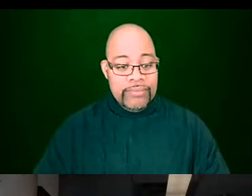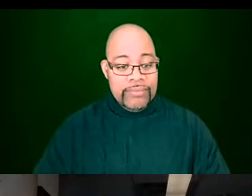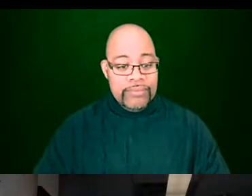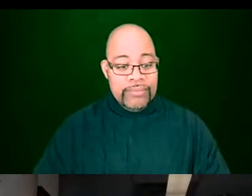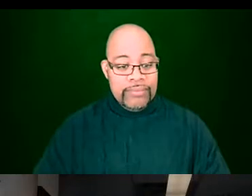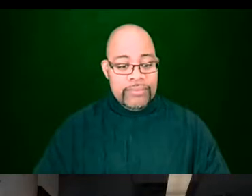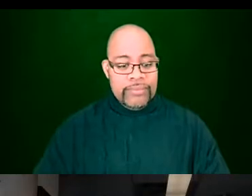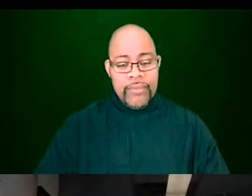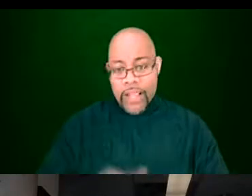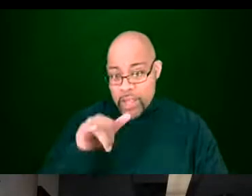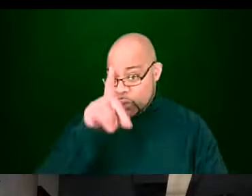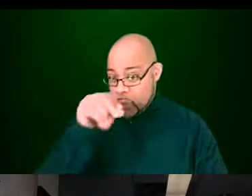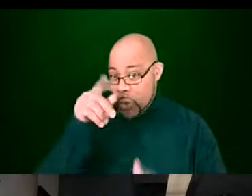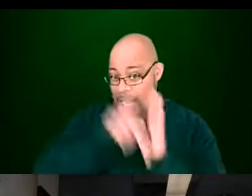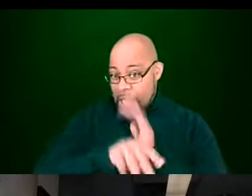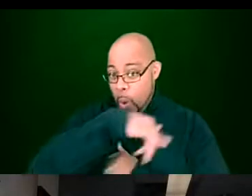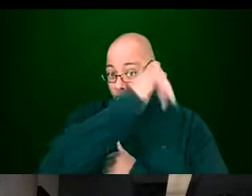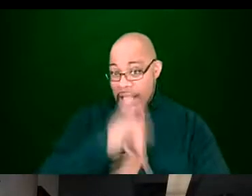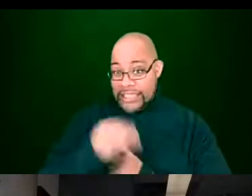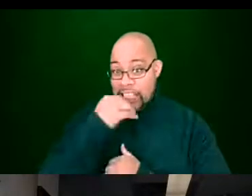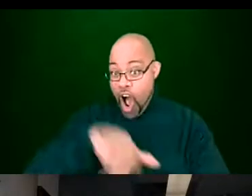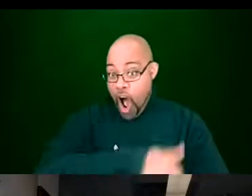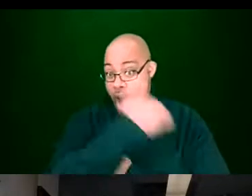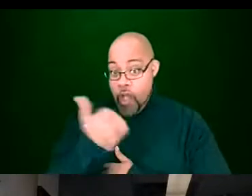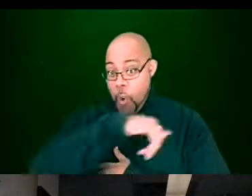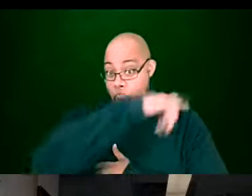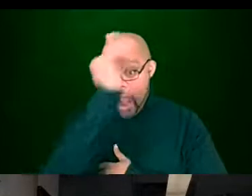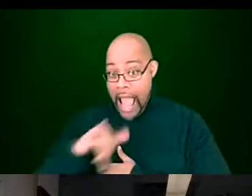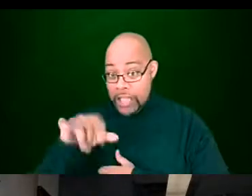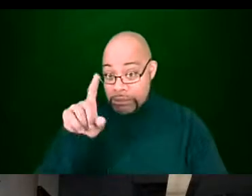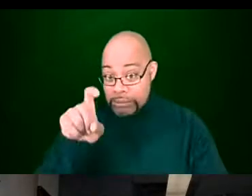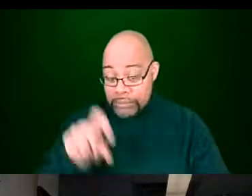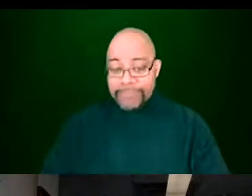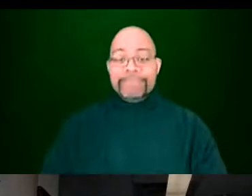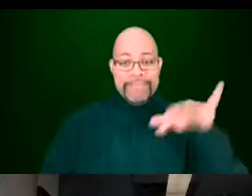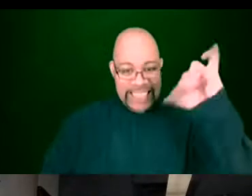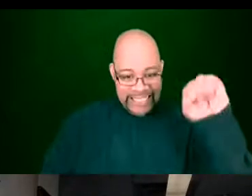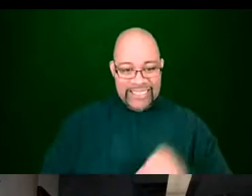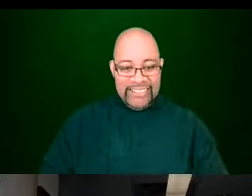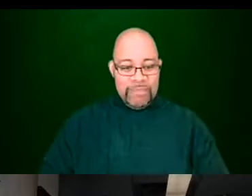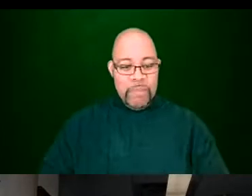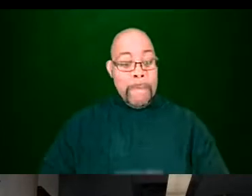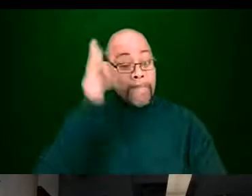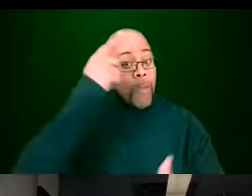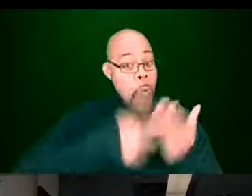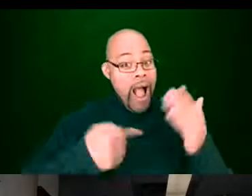Was the question, do killer whales eat other whales? You know what? I have that same question